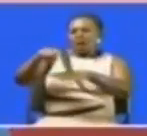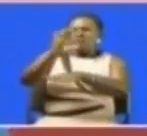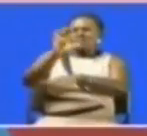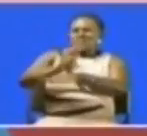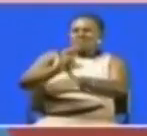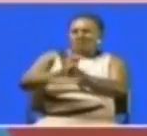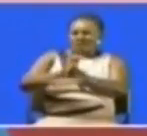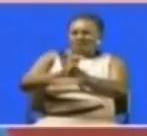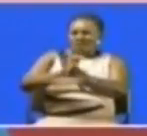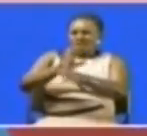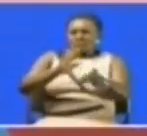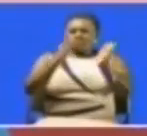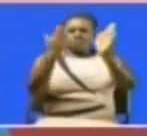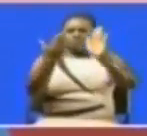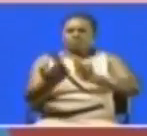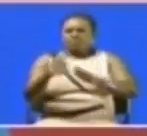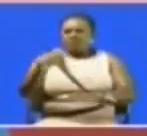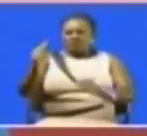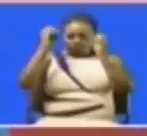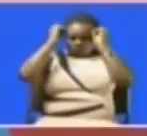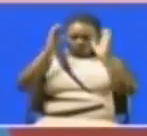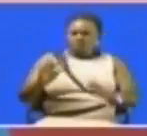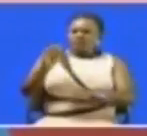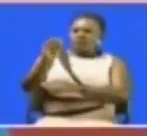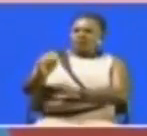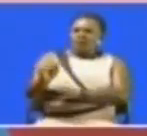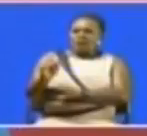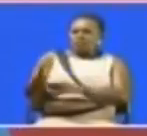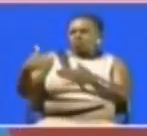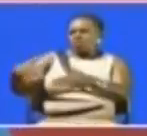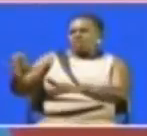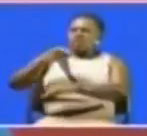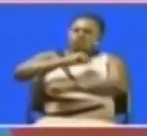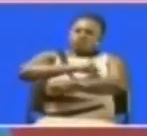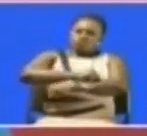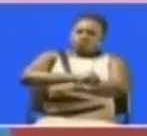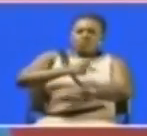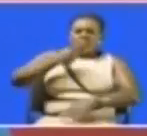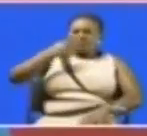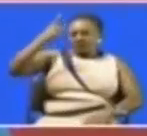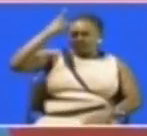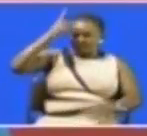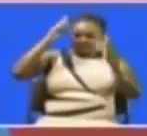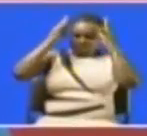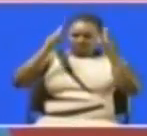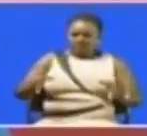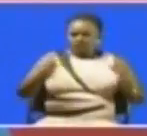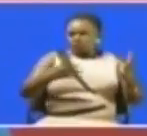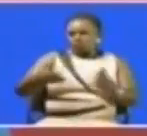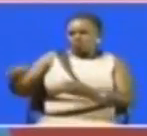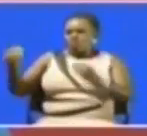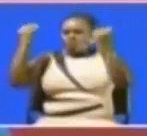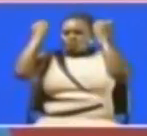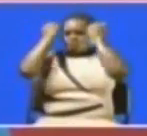Matayos, were paraded in front of other students, then asked to leave the school compound. Their parents have decided to seek legal help for